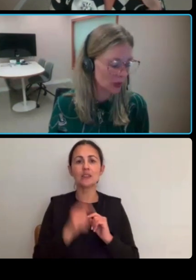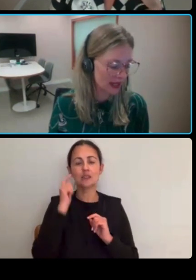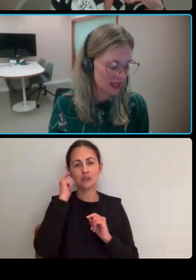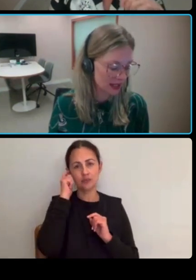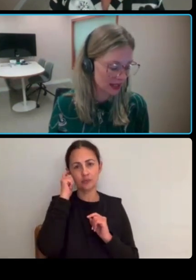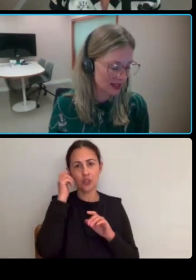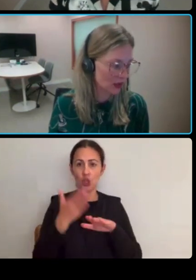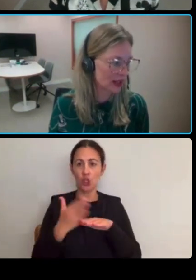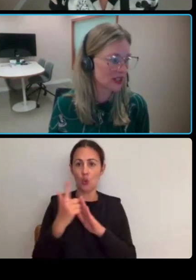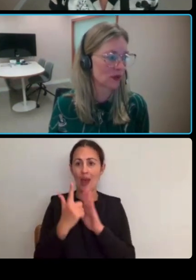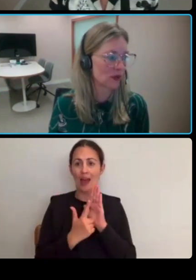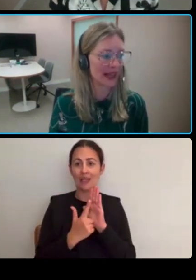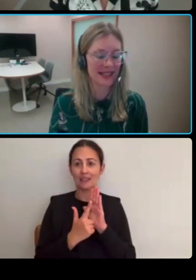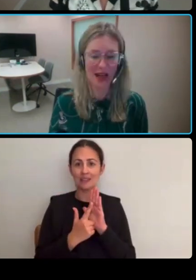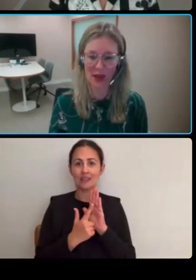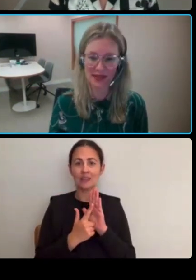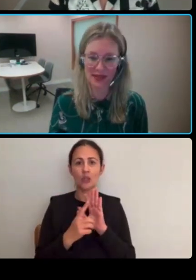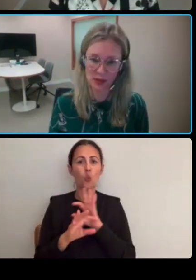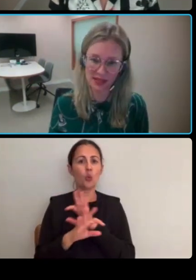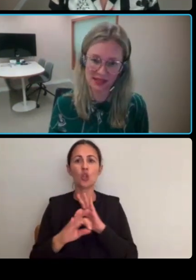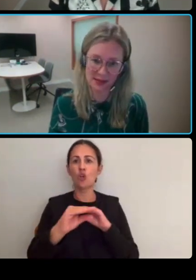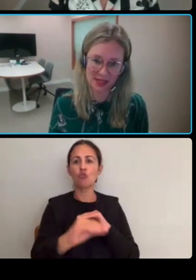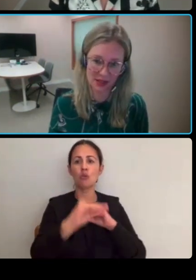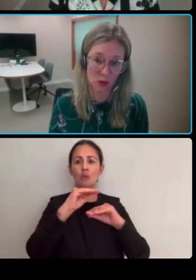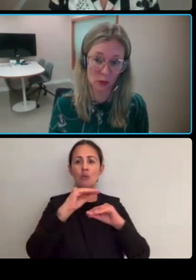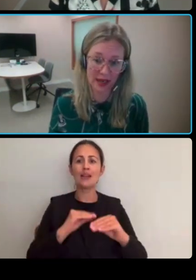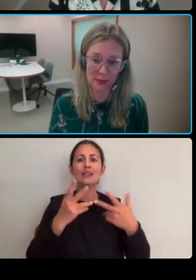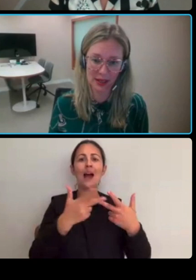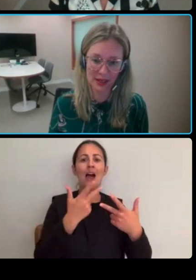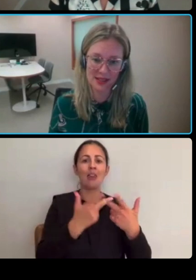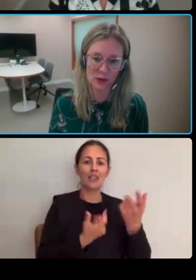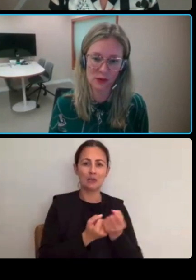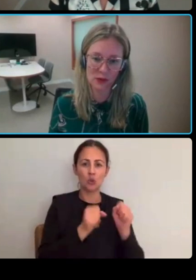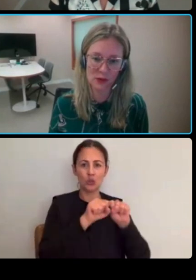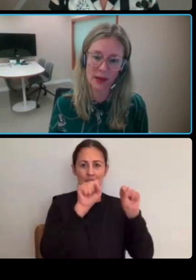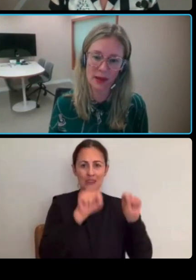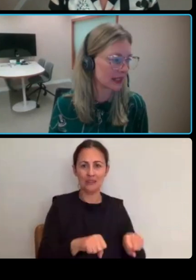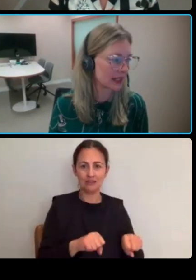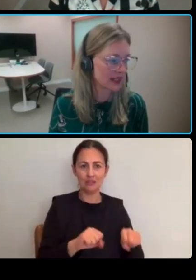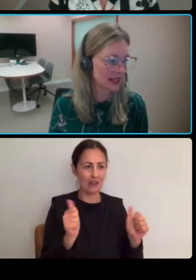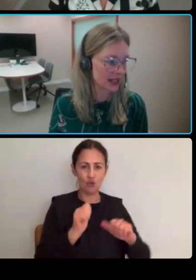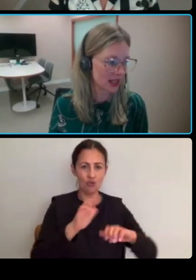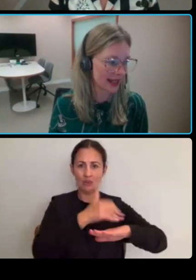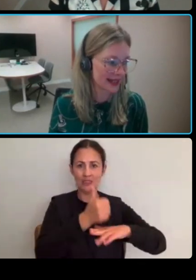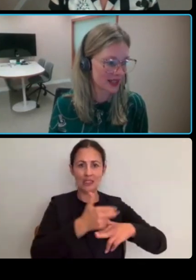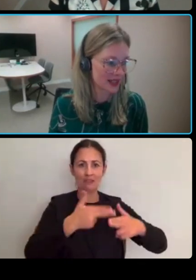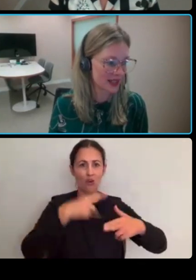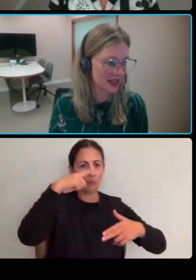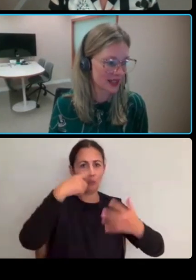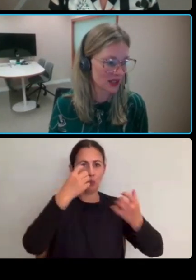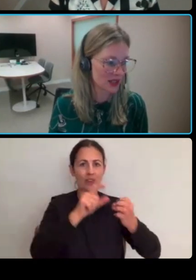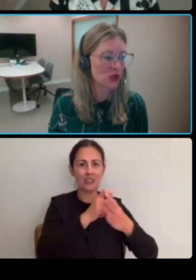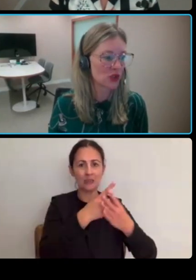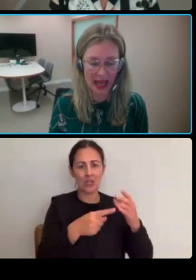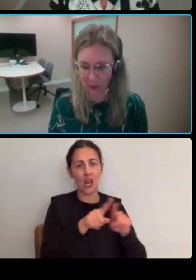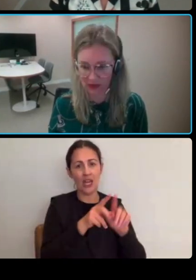the new Act is not going to replace other support systems that are already in place for people with disability, such as the NDIS,